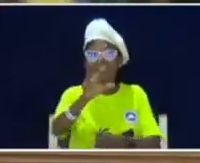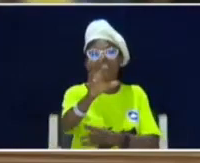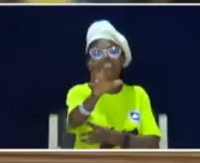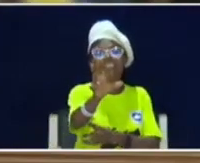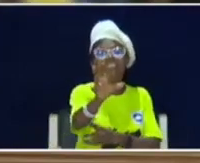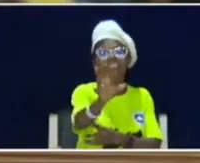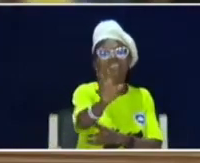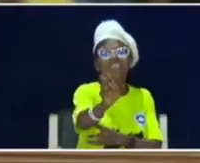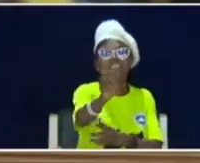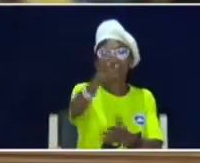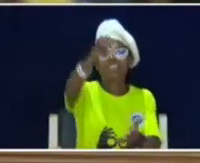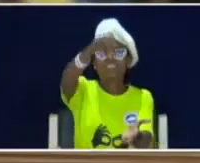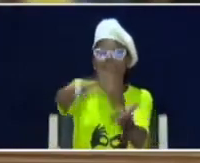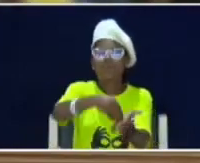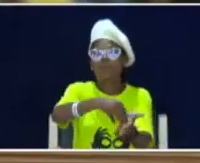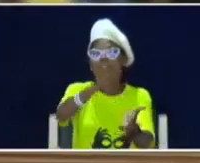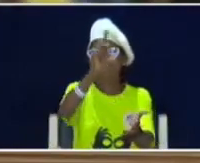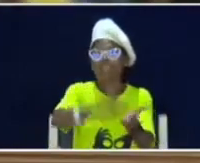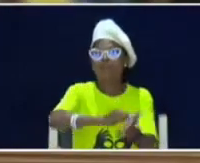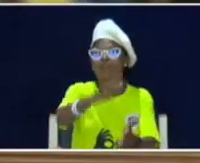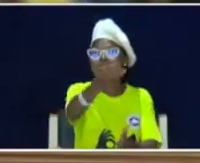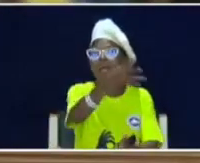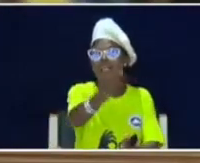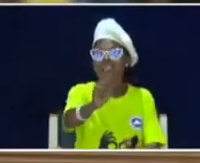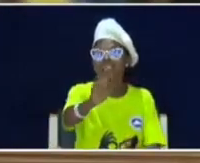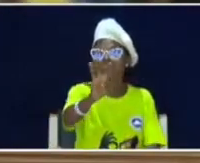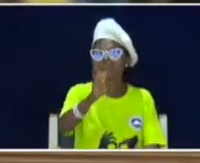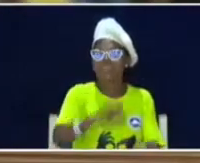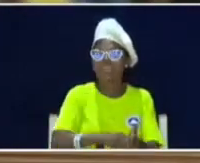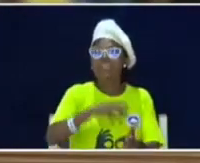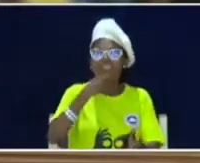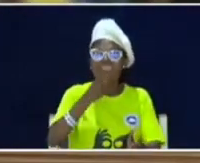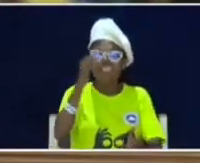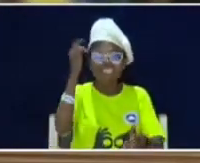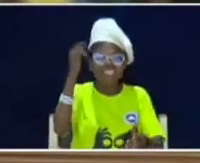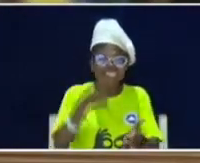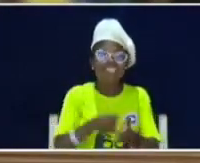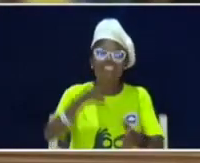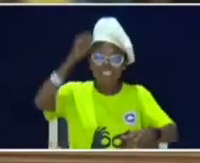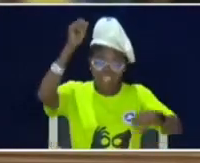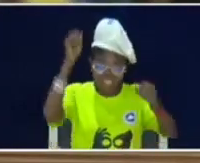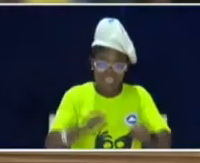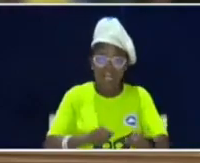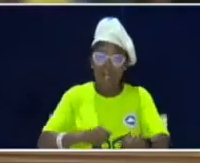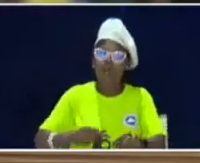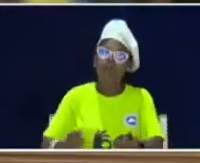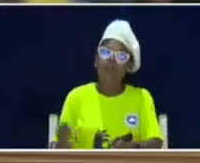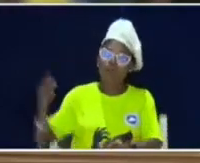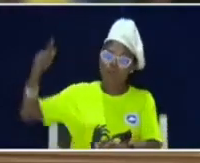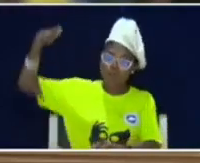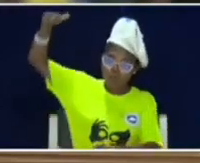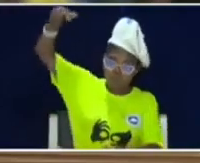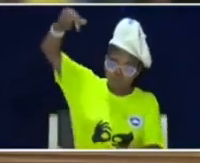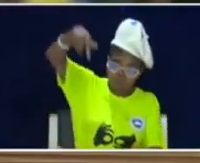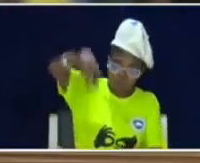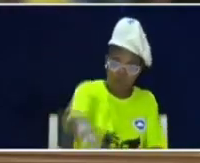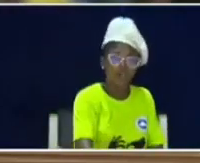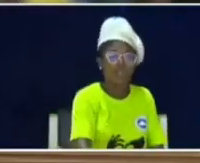to 4,000 feet. That is, it can ascend an altitude that no other bird can